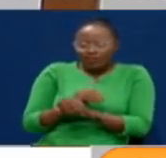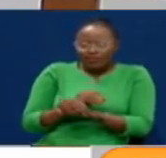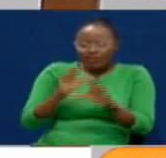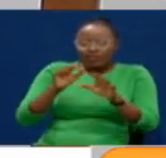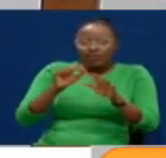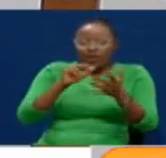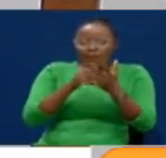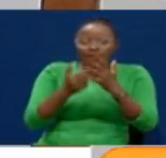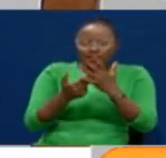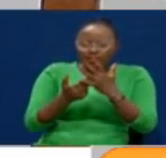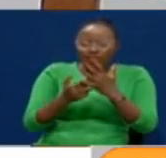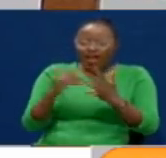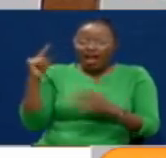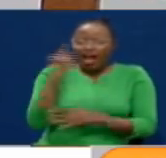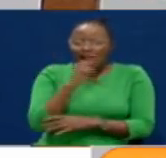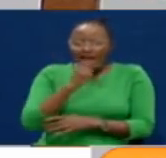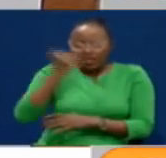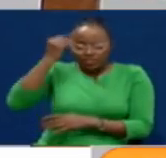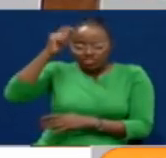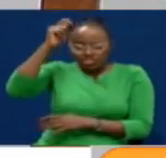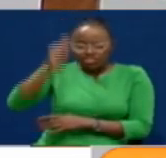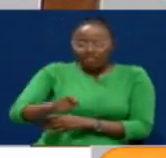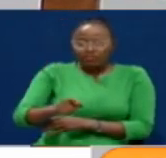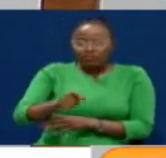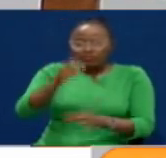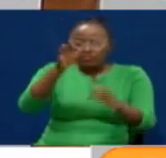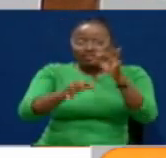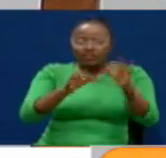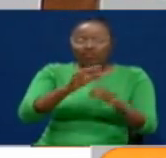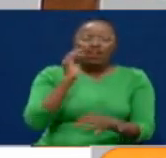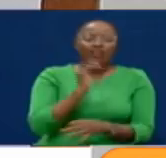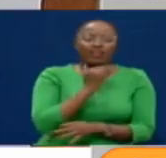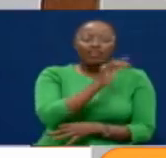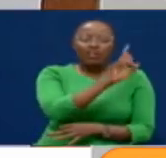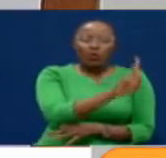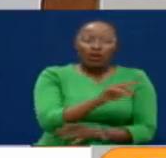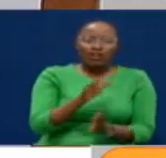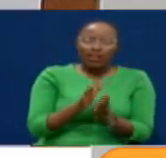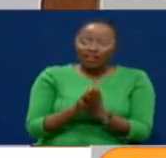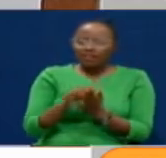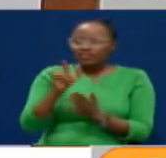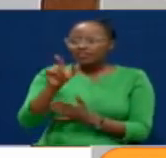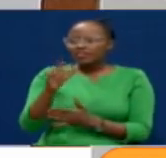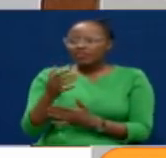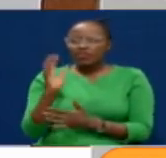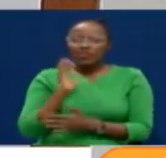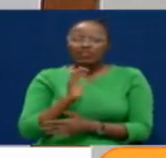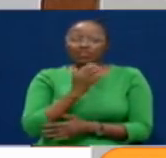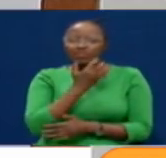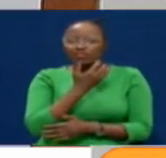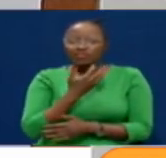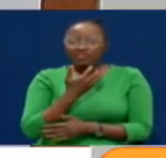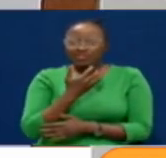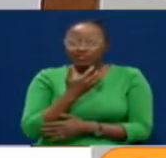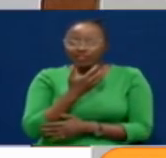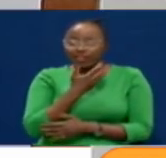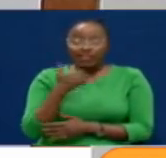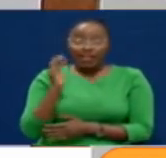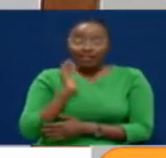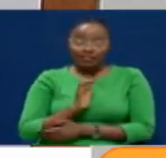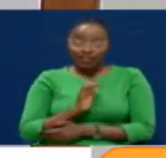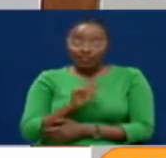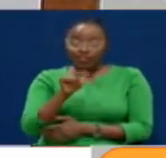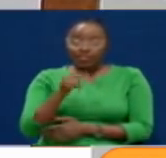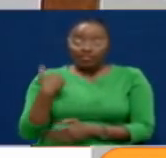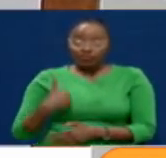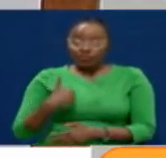pass harsh judgment sometimes on the Kenyatta One and Sir Charles and all those people. But imagine they had no script. It was a